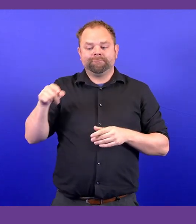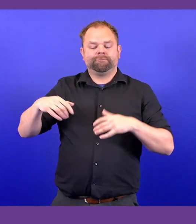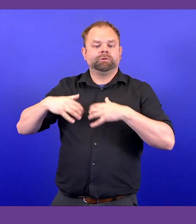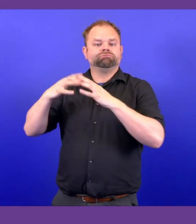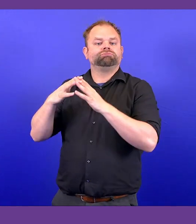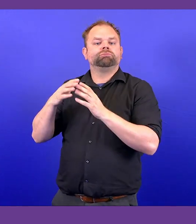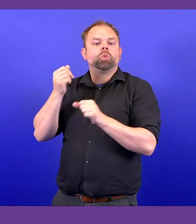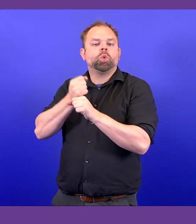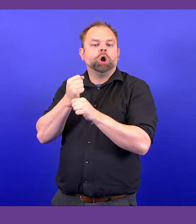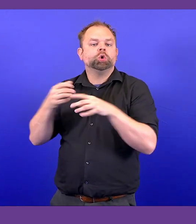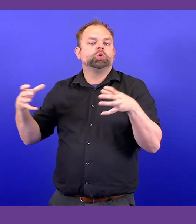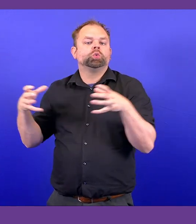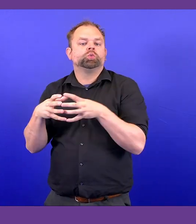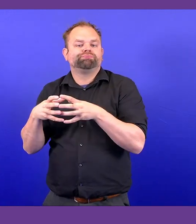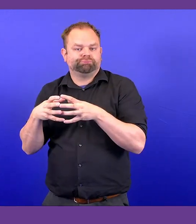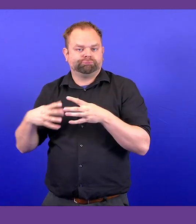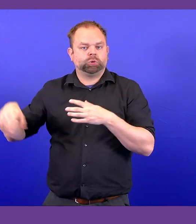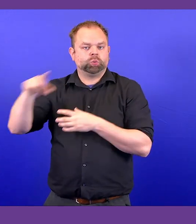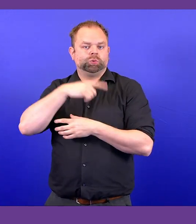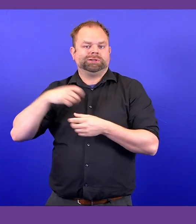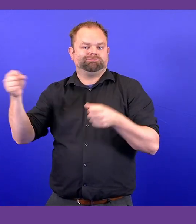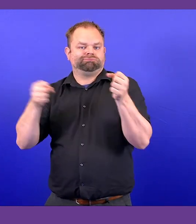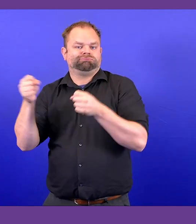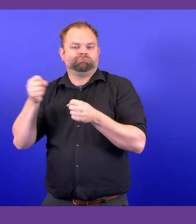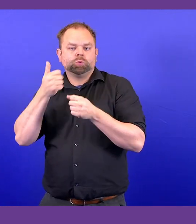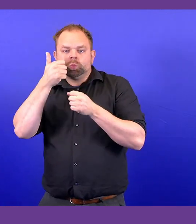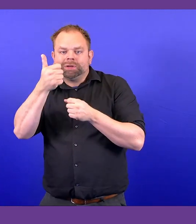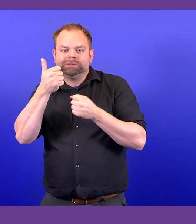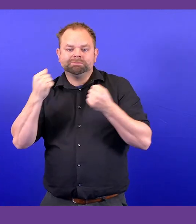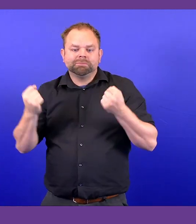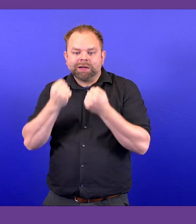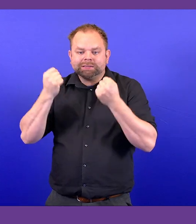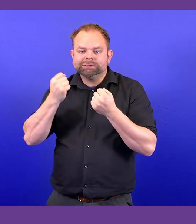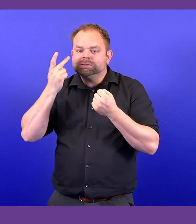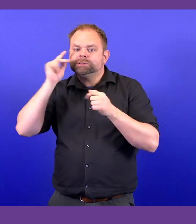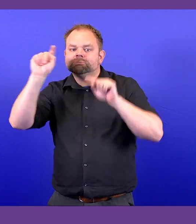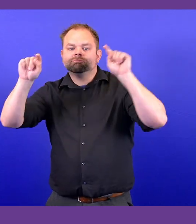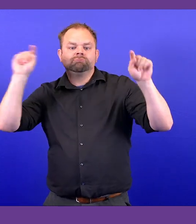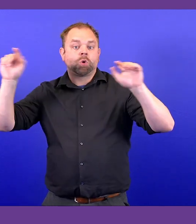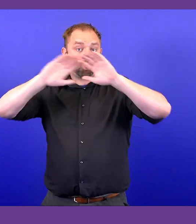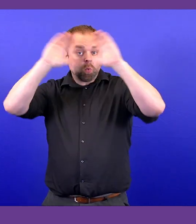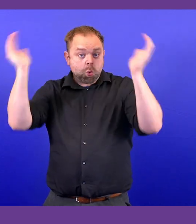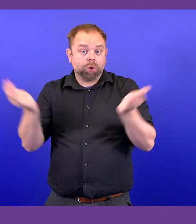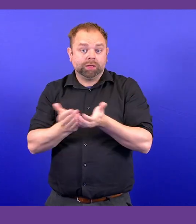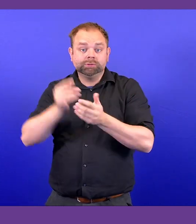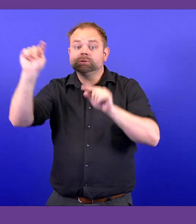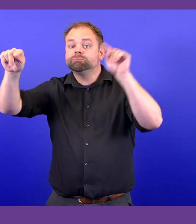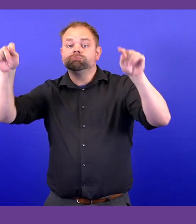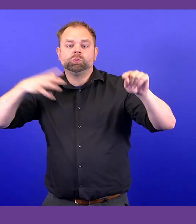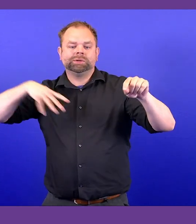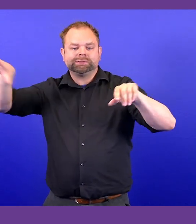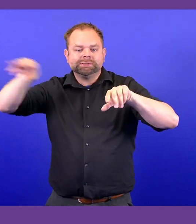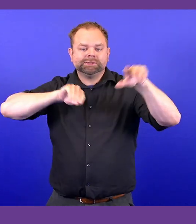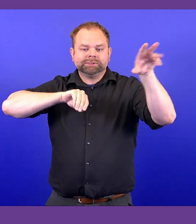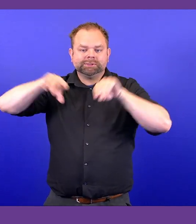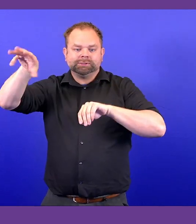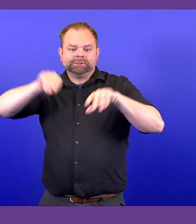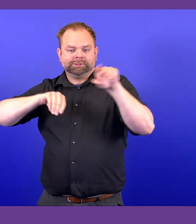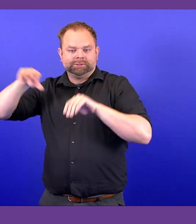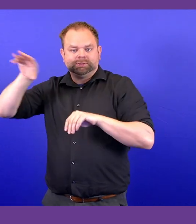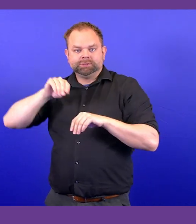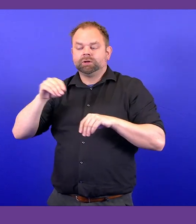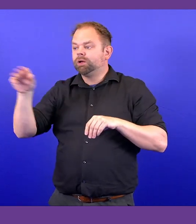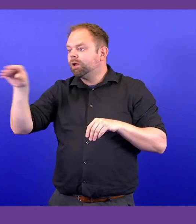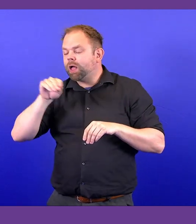UITP Europe talk about accessibility seen from within the European Union, but there are also things happening elsewhere which could